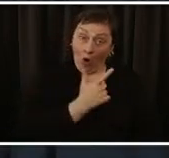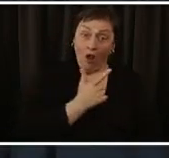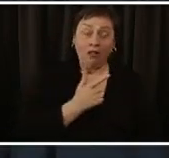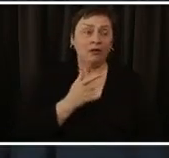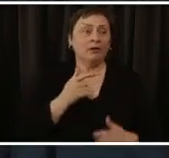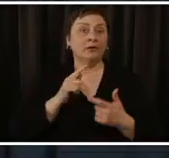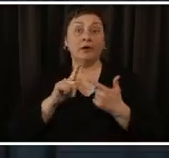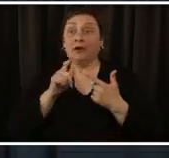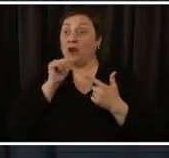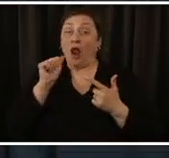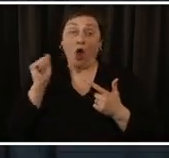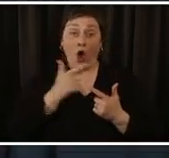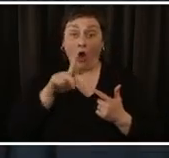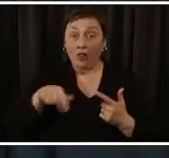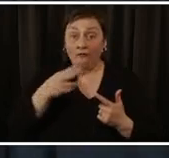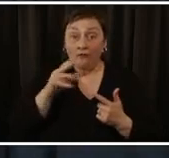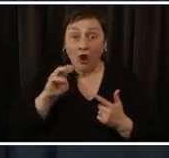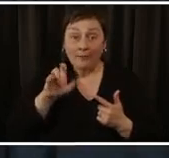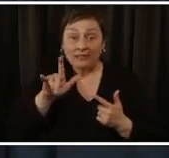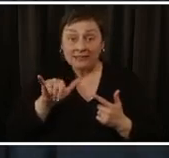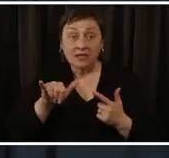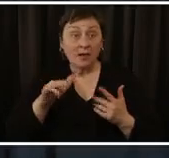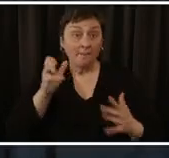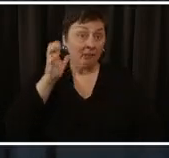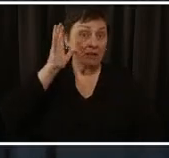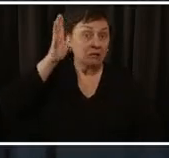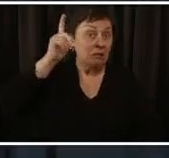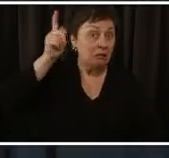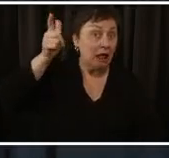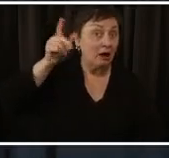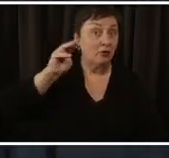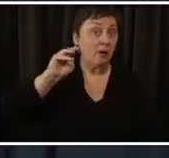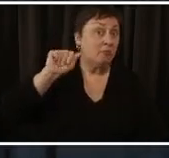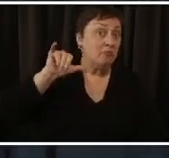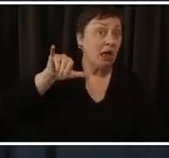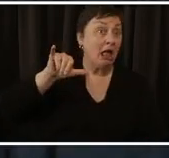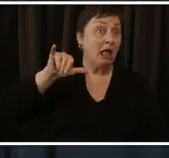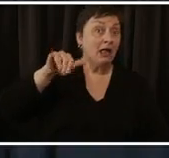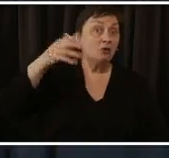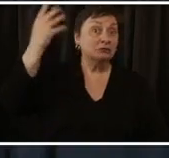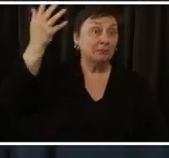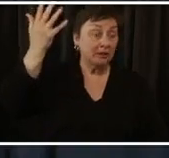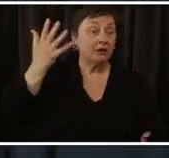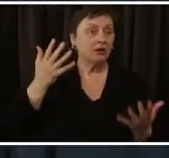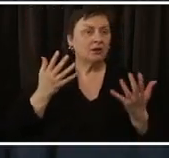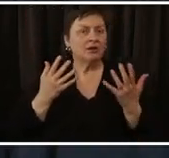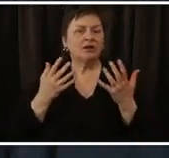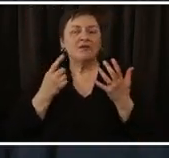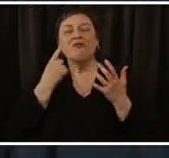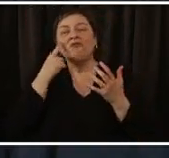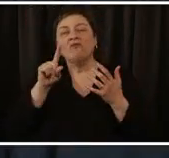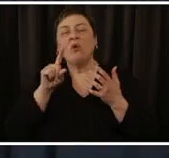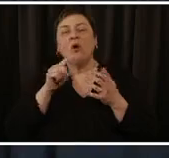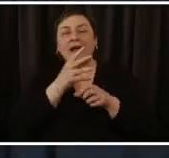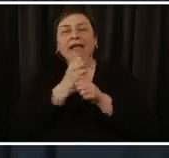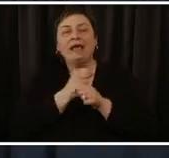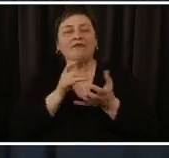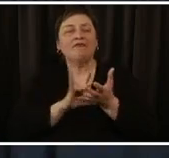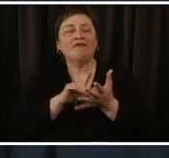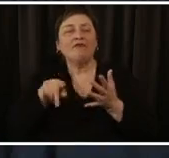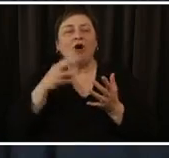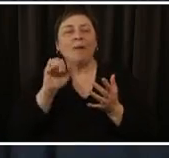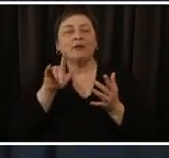will be, it could be mid-May, but there'll be a point in time where you can show up at a pharmacy and get it. You still need an appointment at your pharmacy. But we have reached that